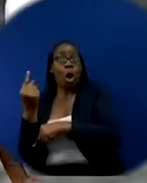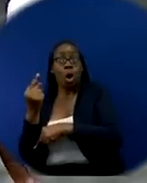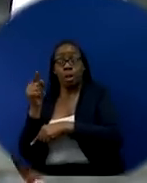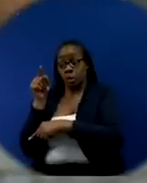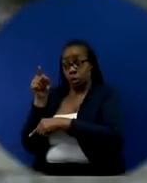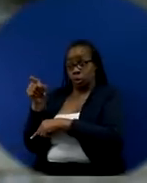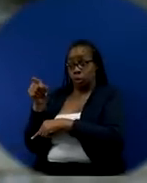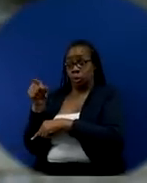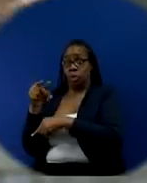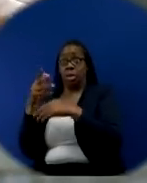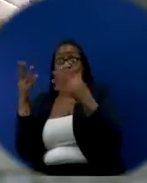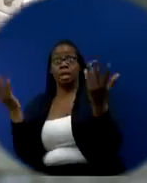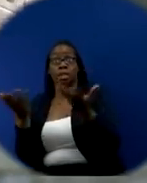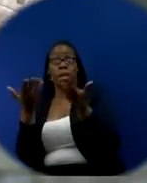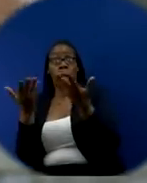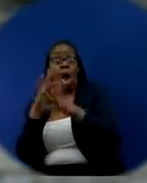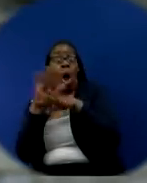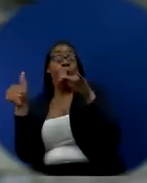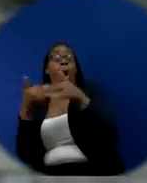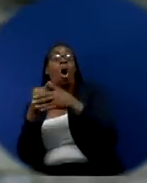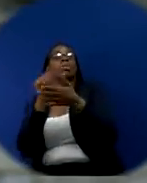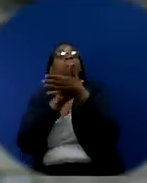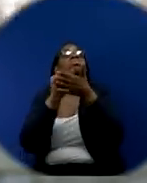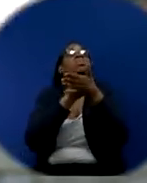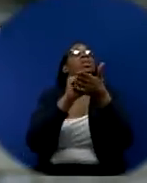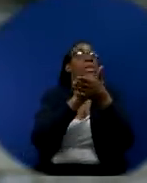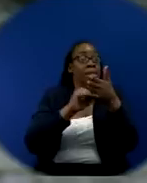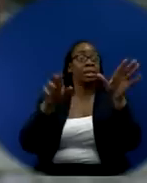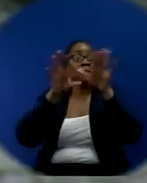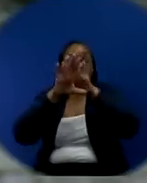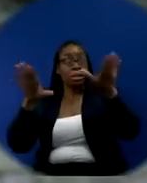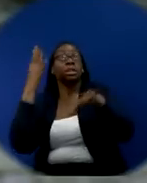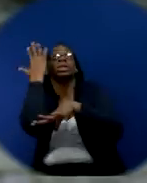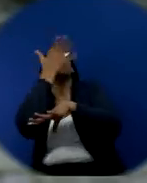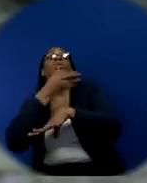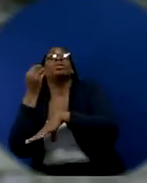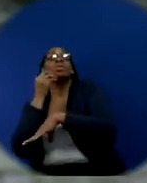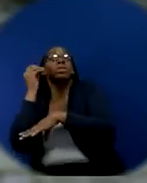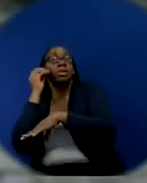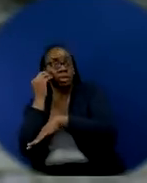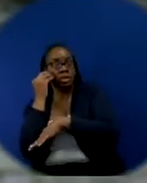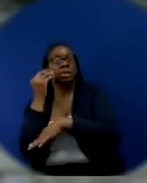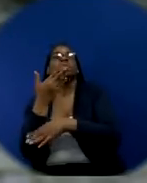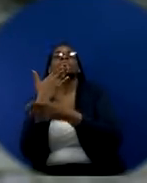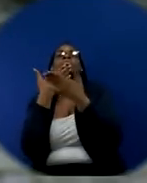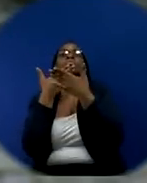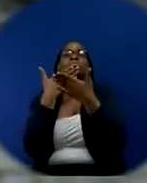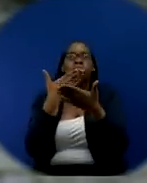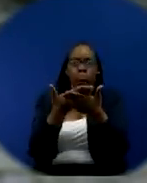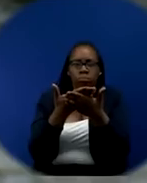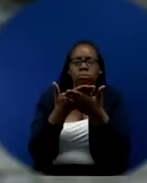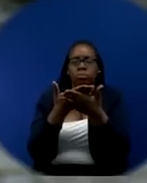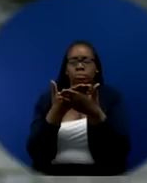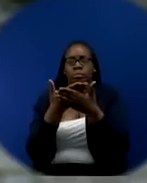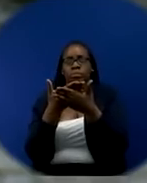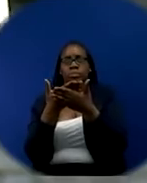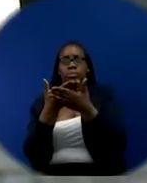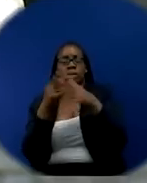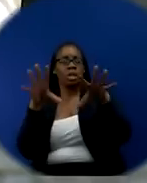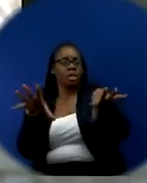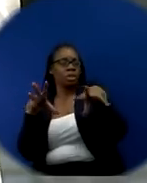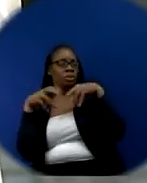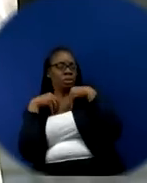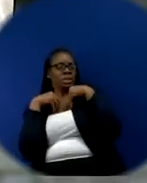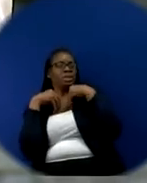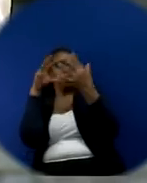but all of those on the cleaning staff are going to make sure this beautiful house is well prepared and well adorned to receive